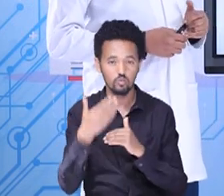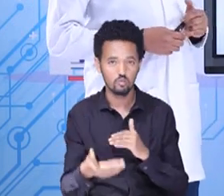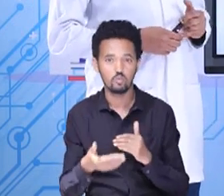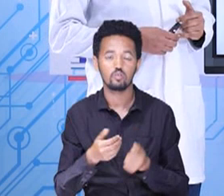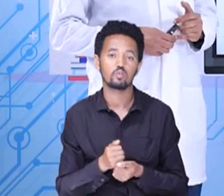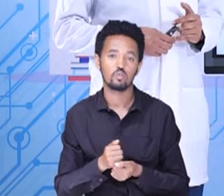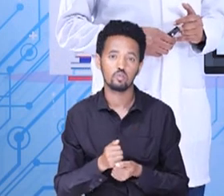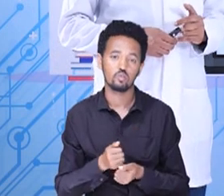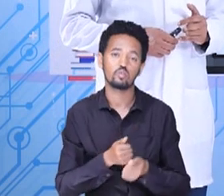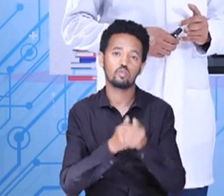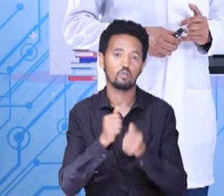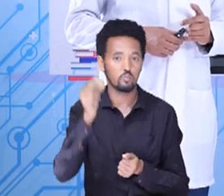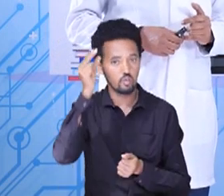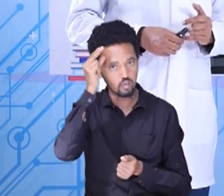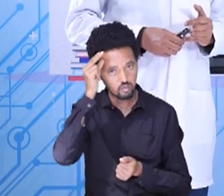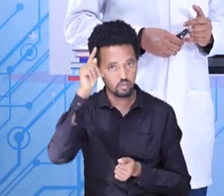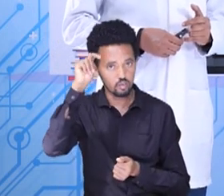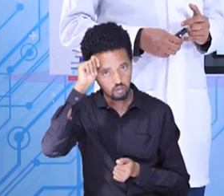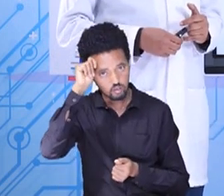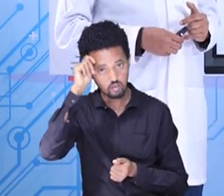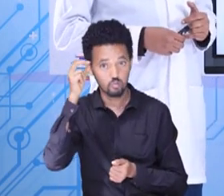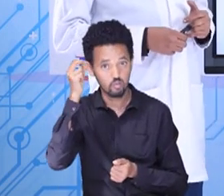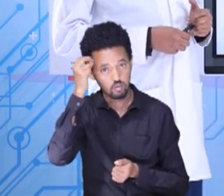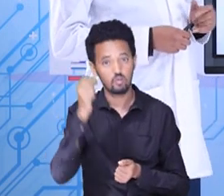rise from Blatta Takkala Walde Hawariat.